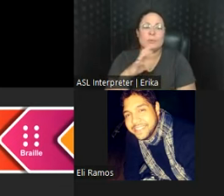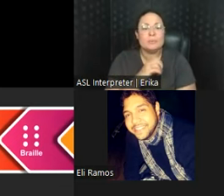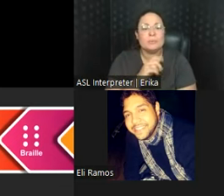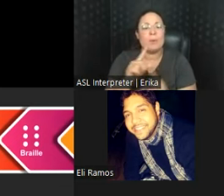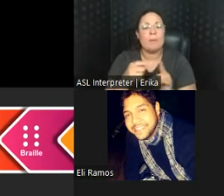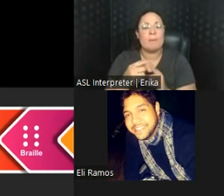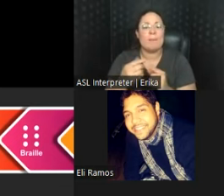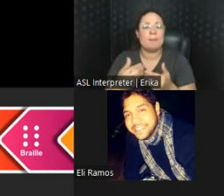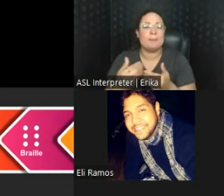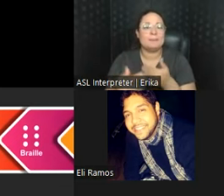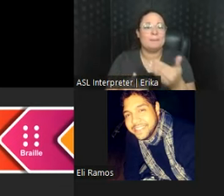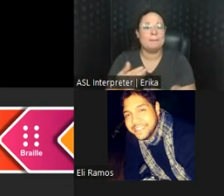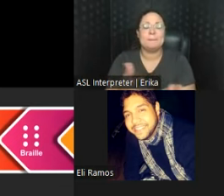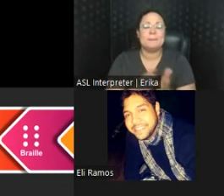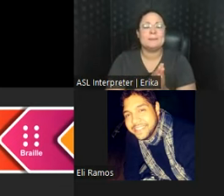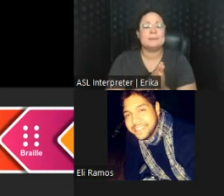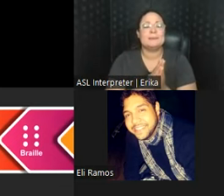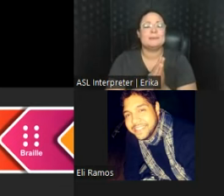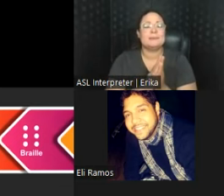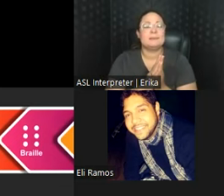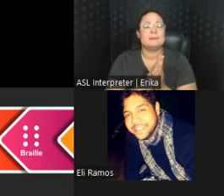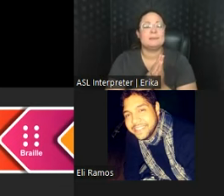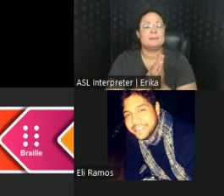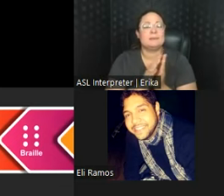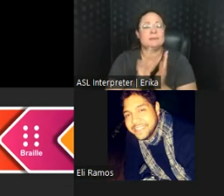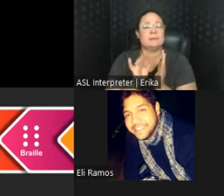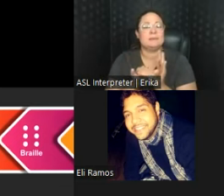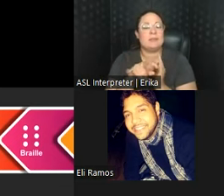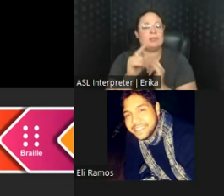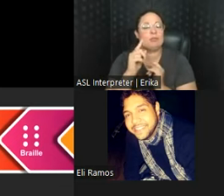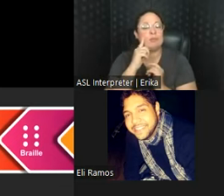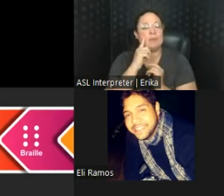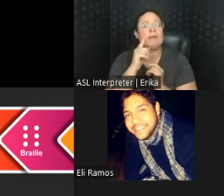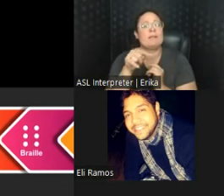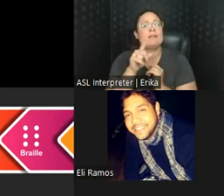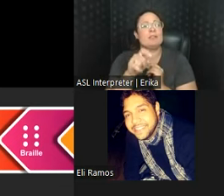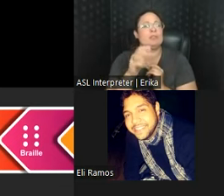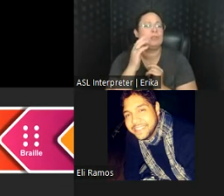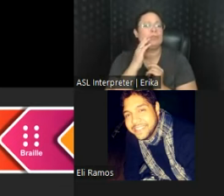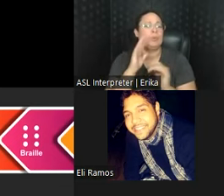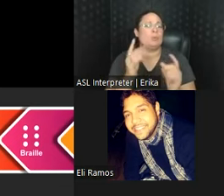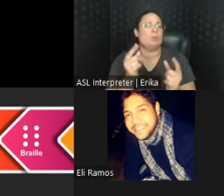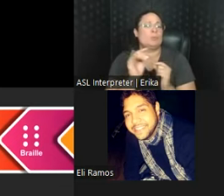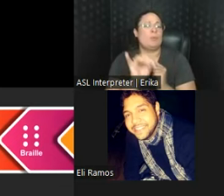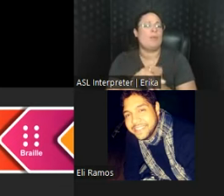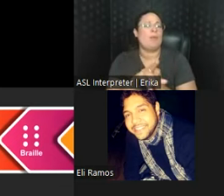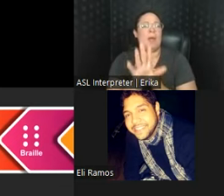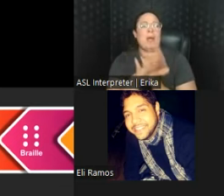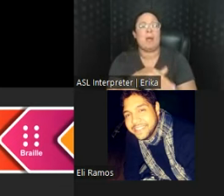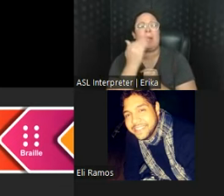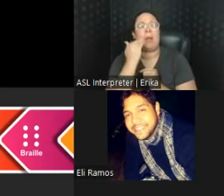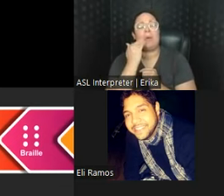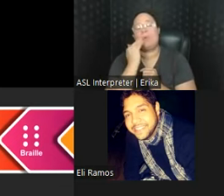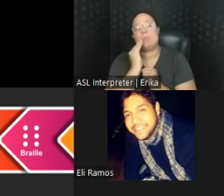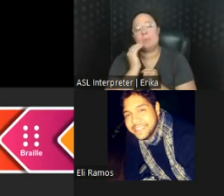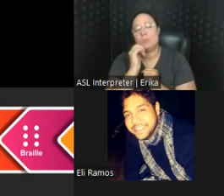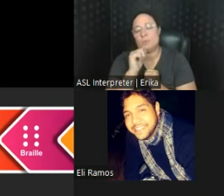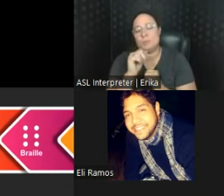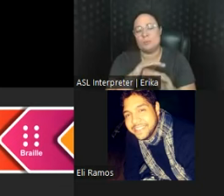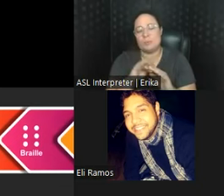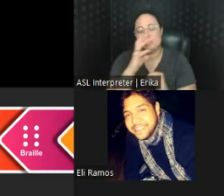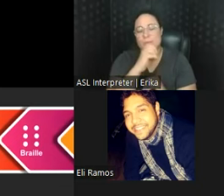step that they, you know, that you figured they should just know to do. Be direct when starting and ending a